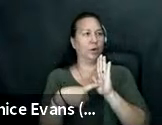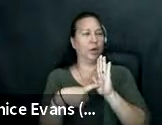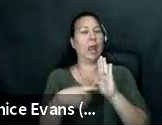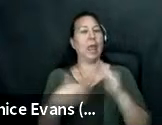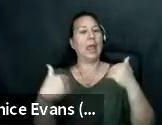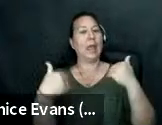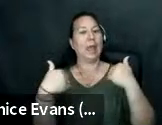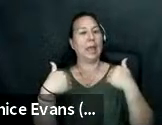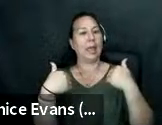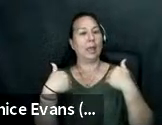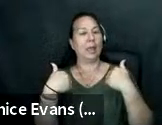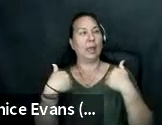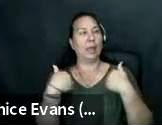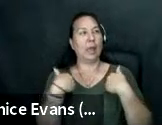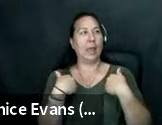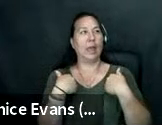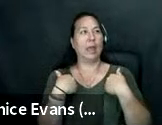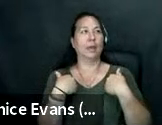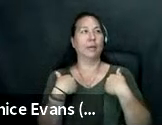have notification or have